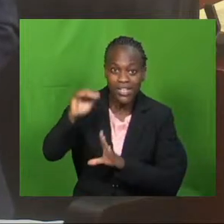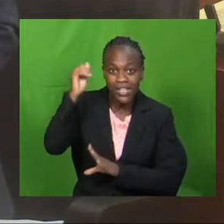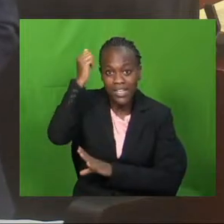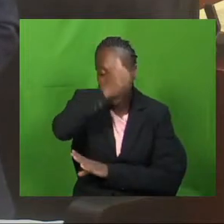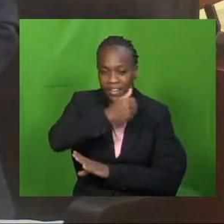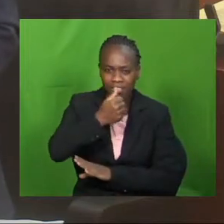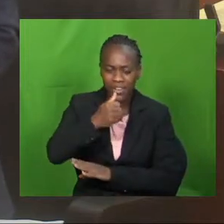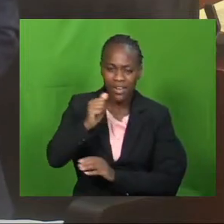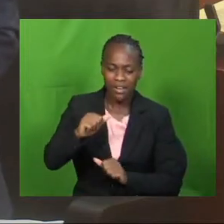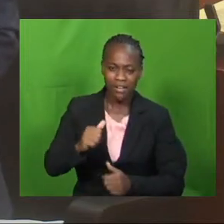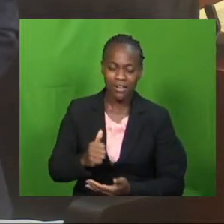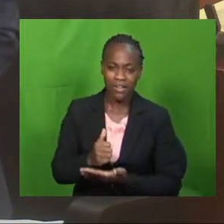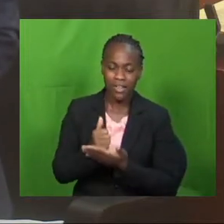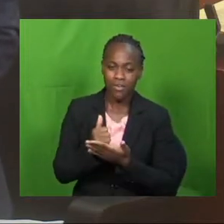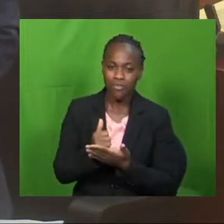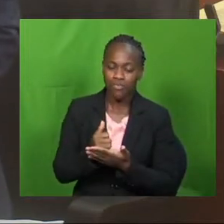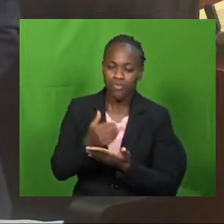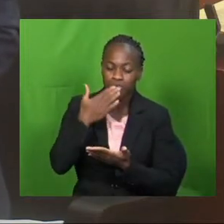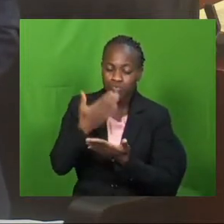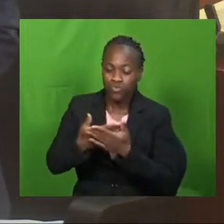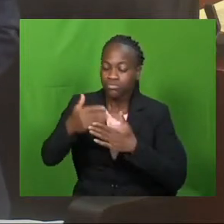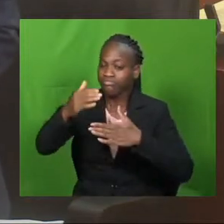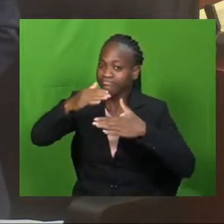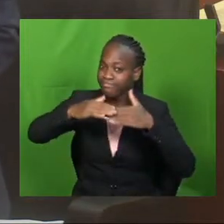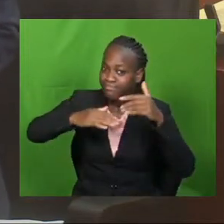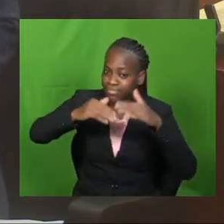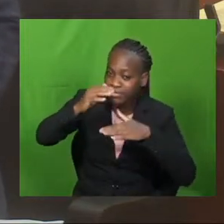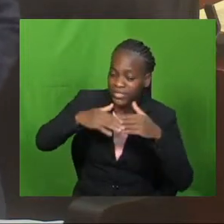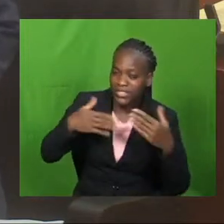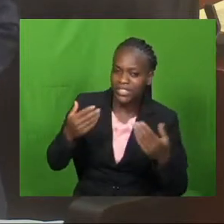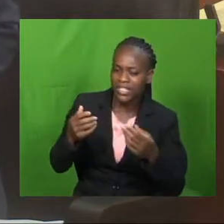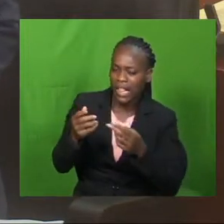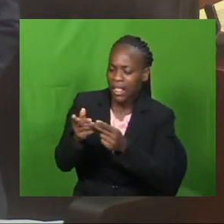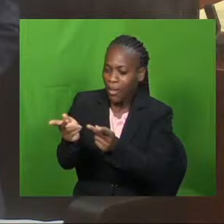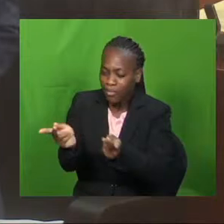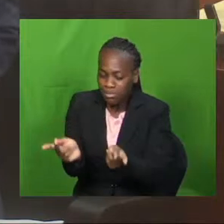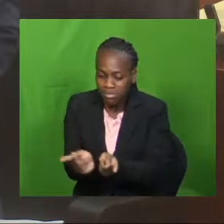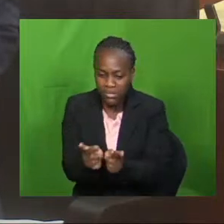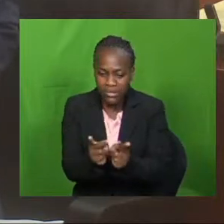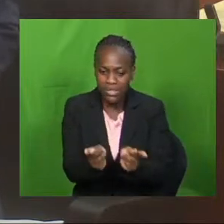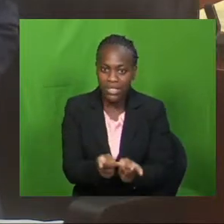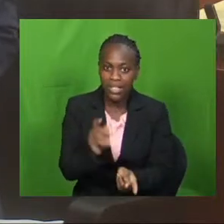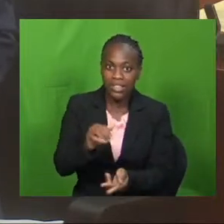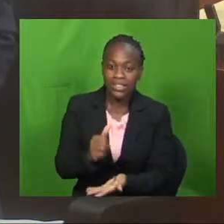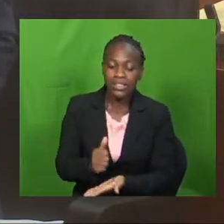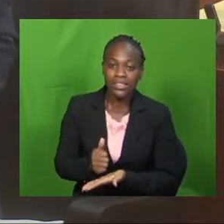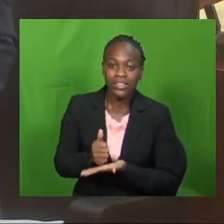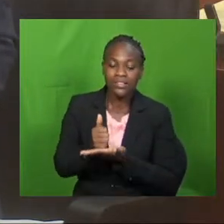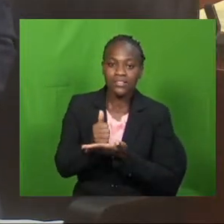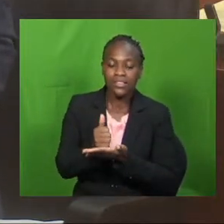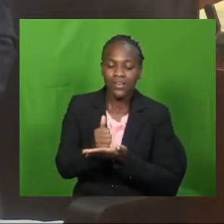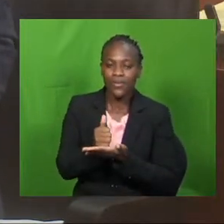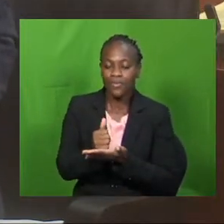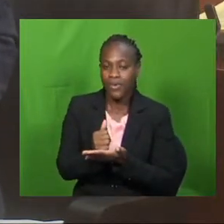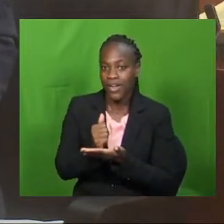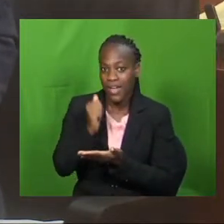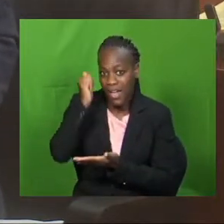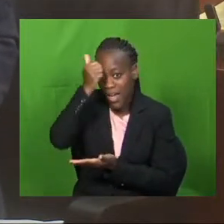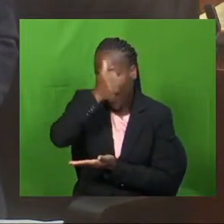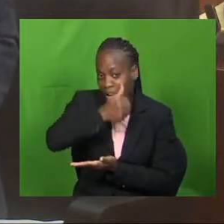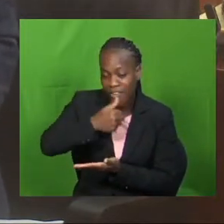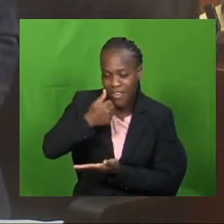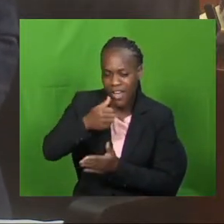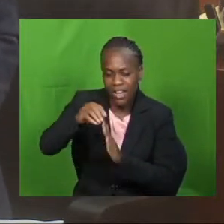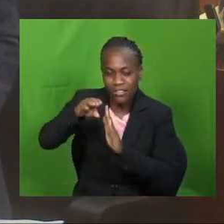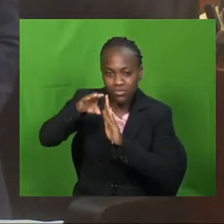infrastructural and trade frameworks that will ramp up in-country and Pan-African economic potentials and